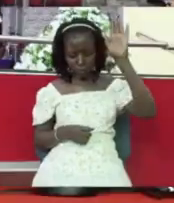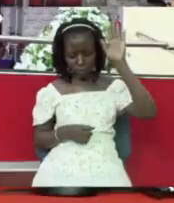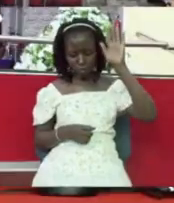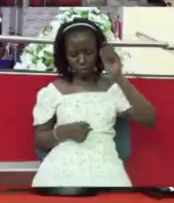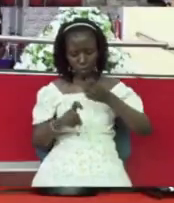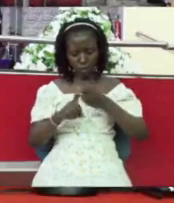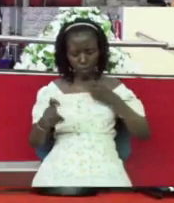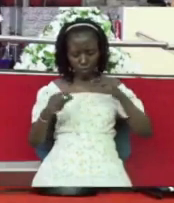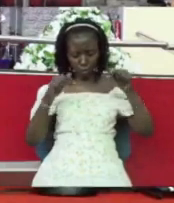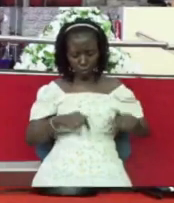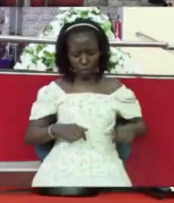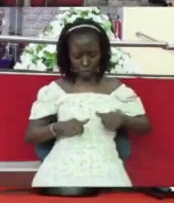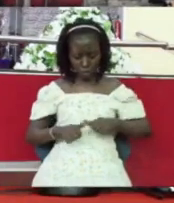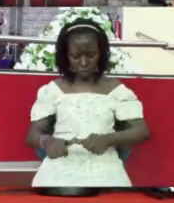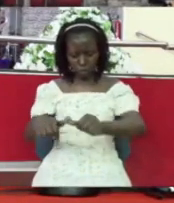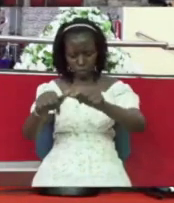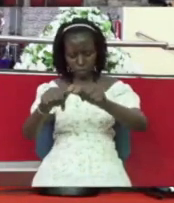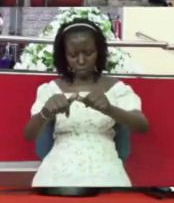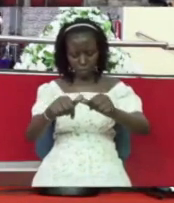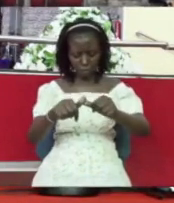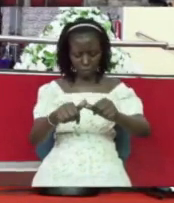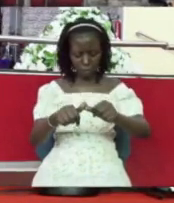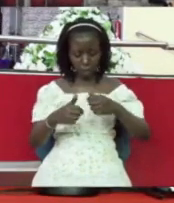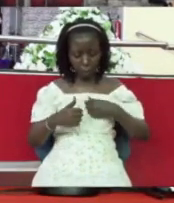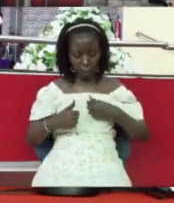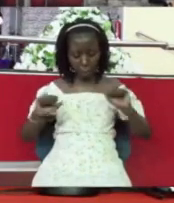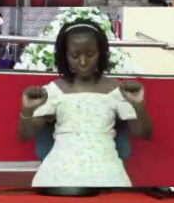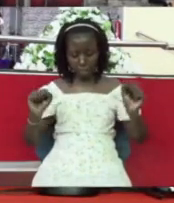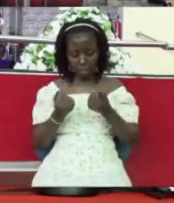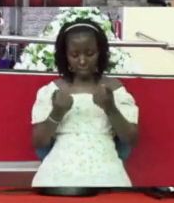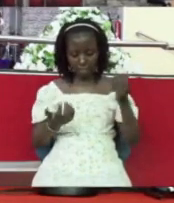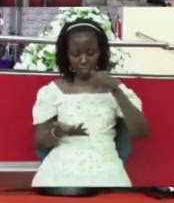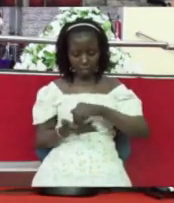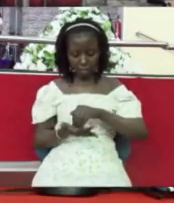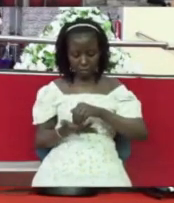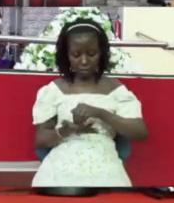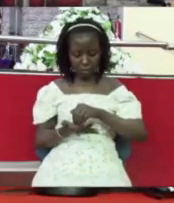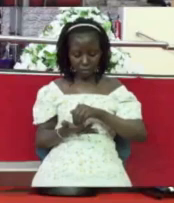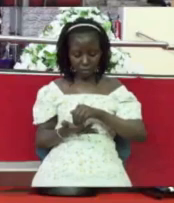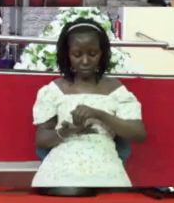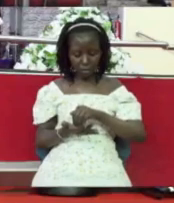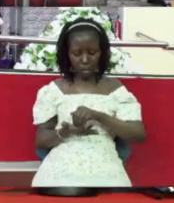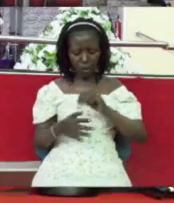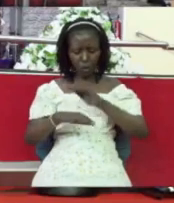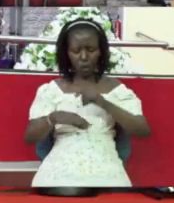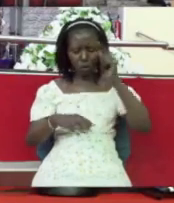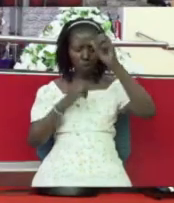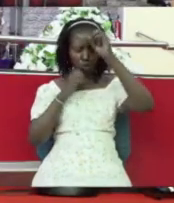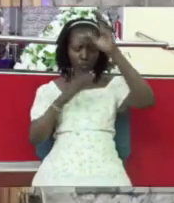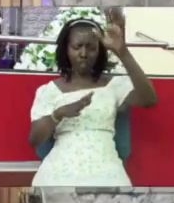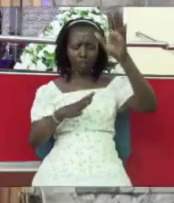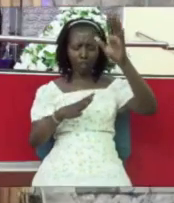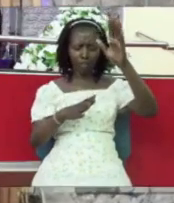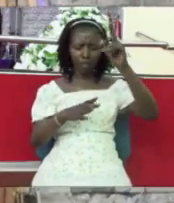From this day onwards, I am born again. I'll call you Father.